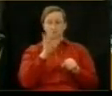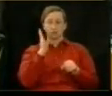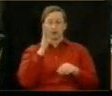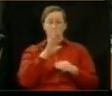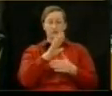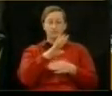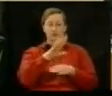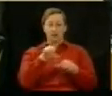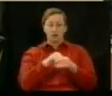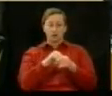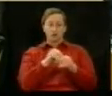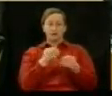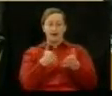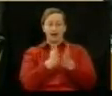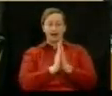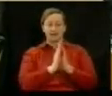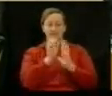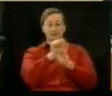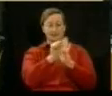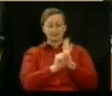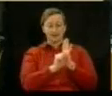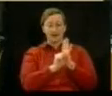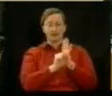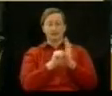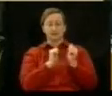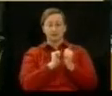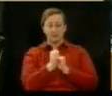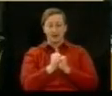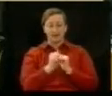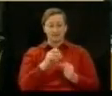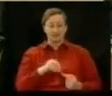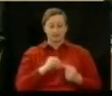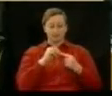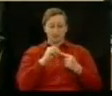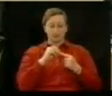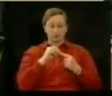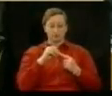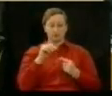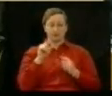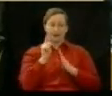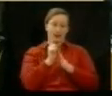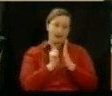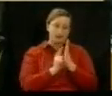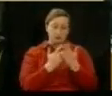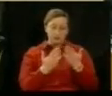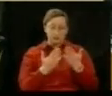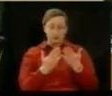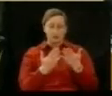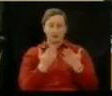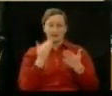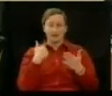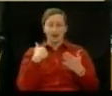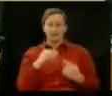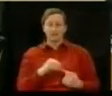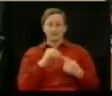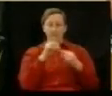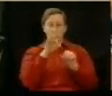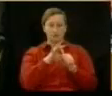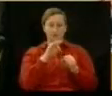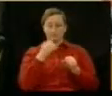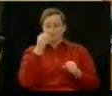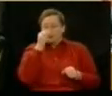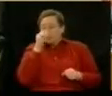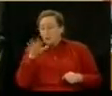the state to pass special enabling legislation to let us have an interim special election. And frankly, I don't care if